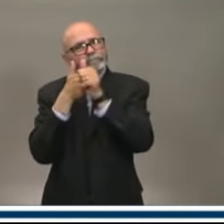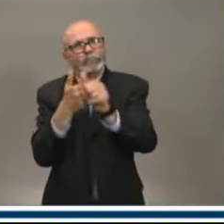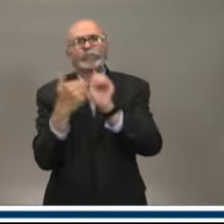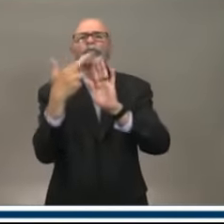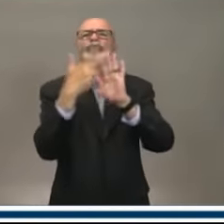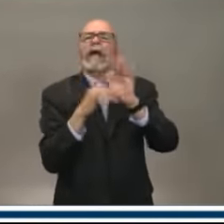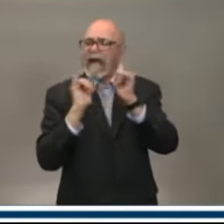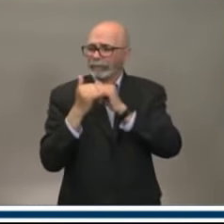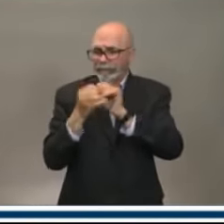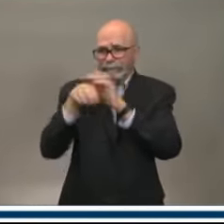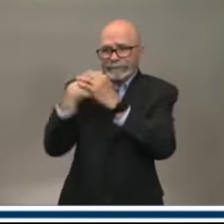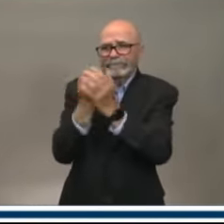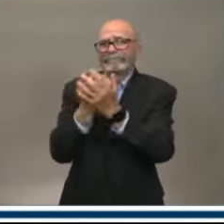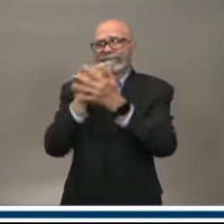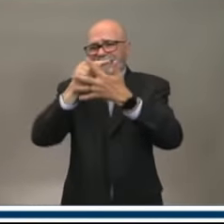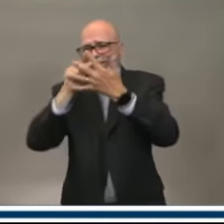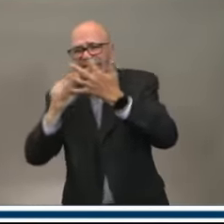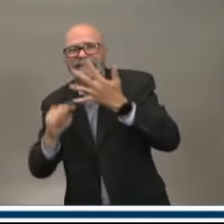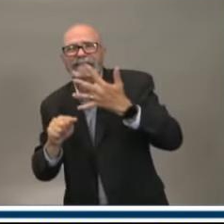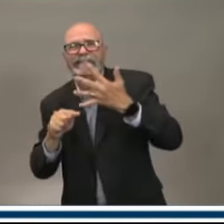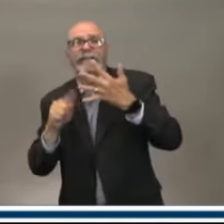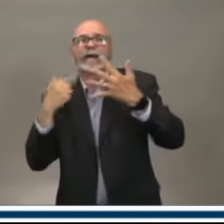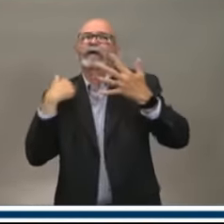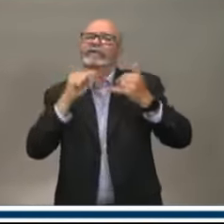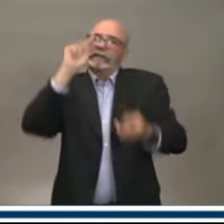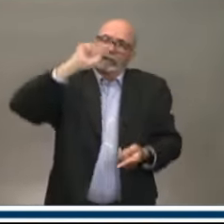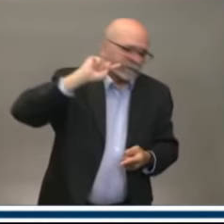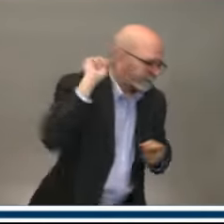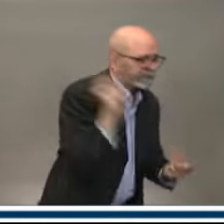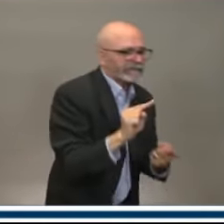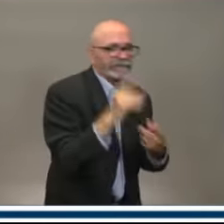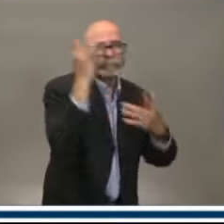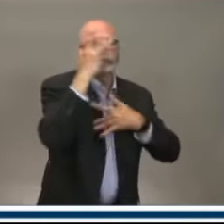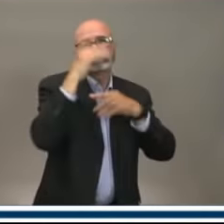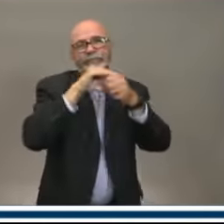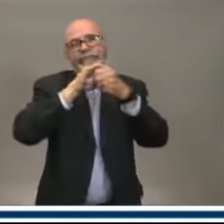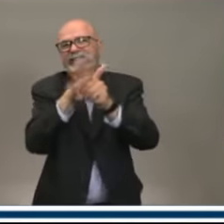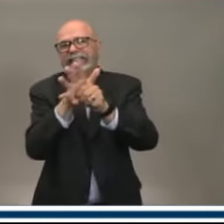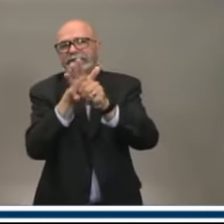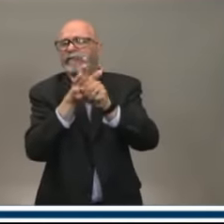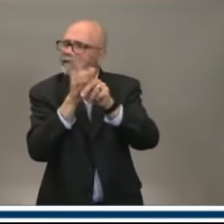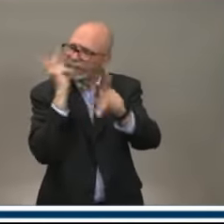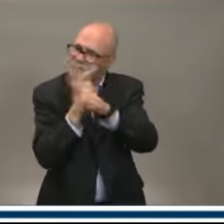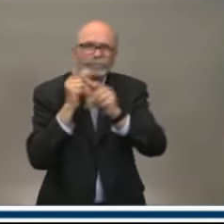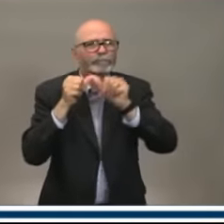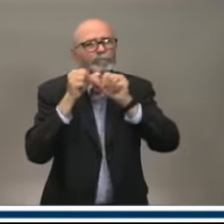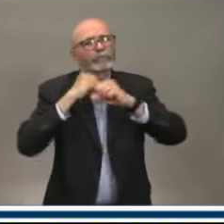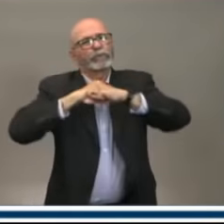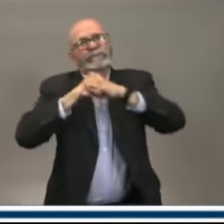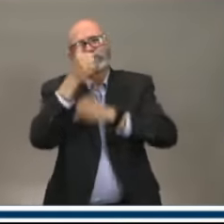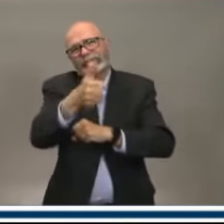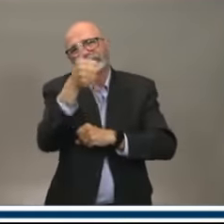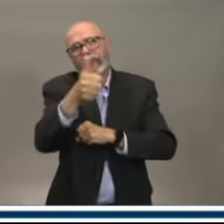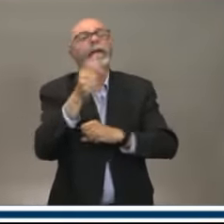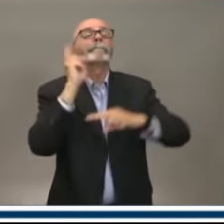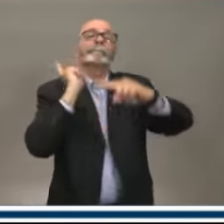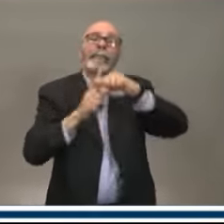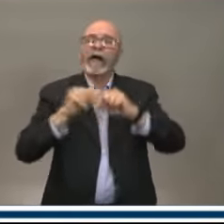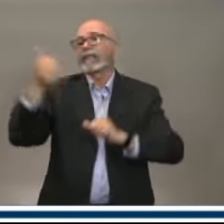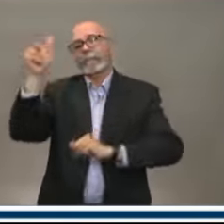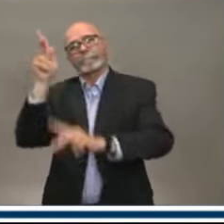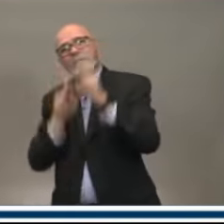allowed us to slow COVID-19 down, and we need to continue to protect those who are especially vulnerable, like people in long-term